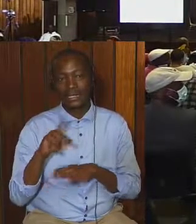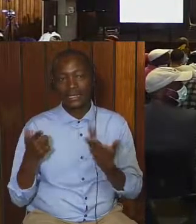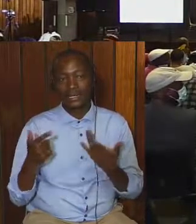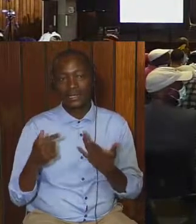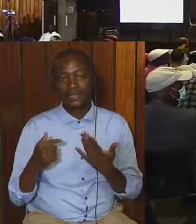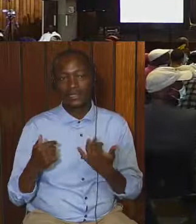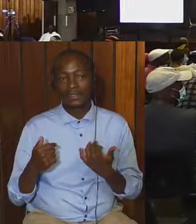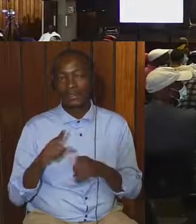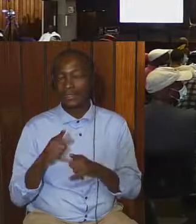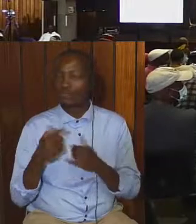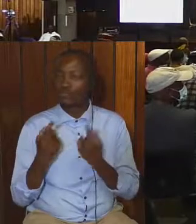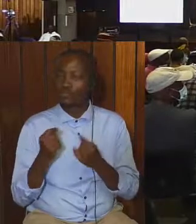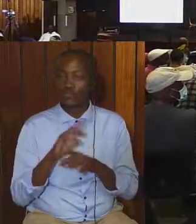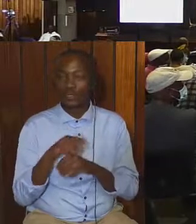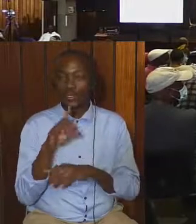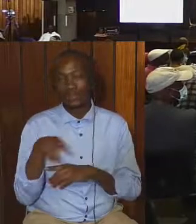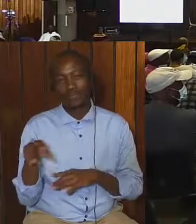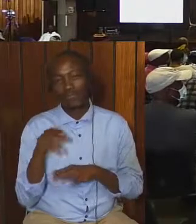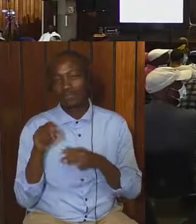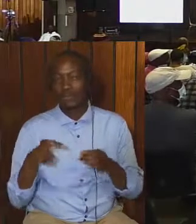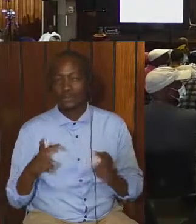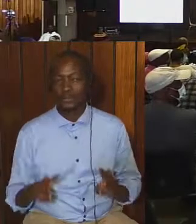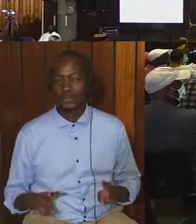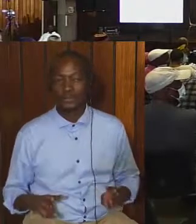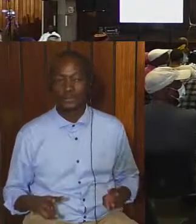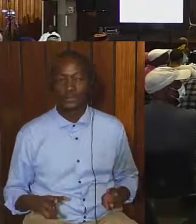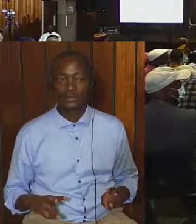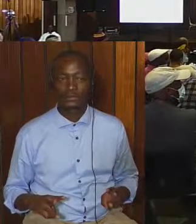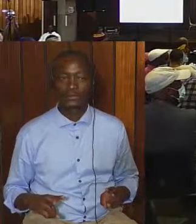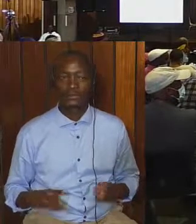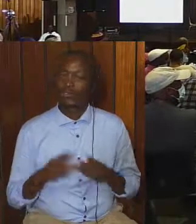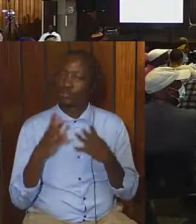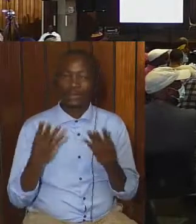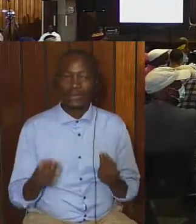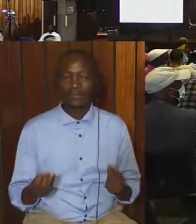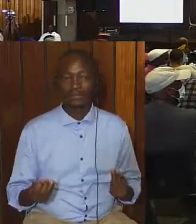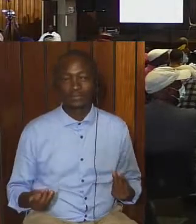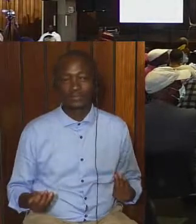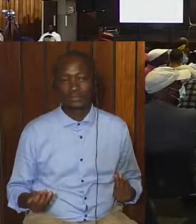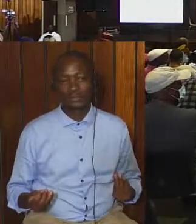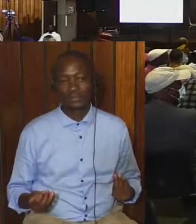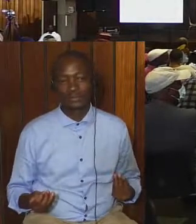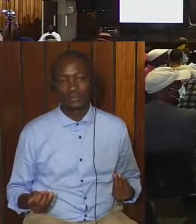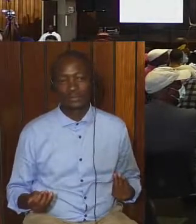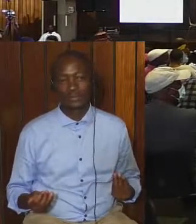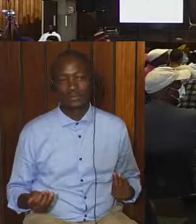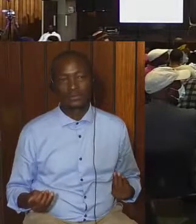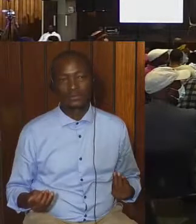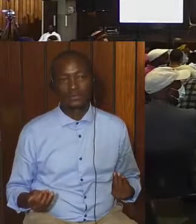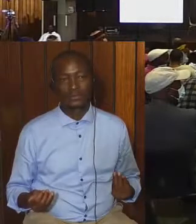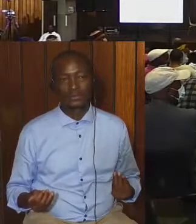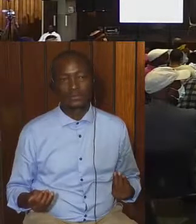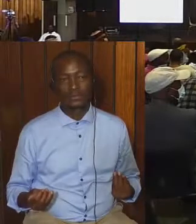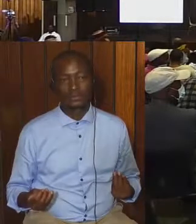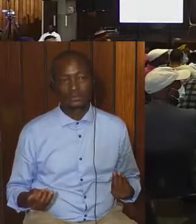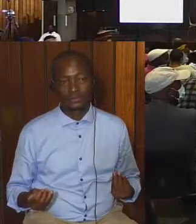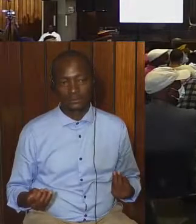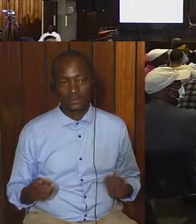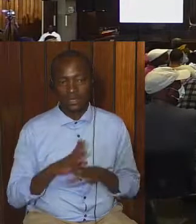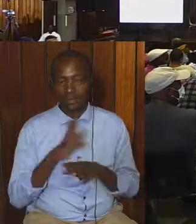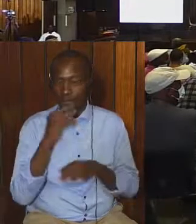asizenzela ngendlela right. Yeah? As now Othina. I'm talking about the